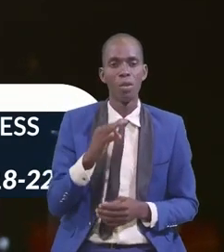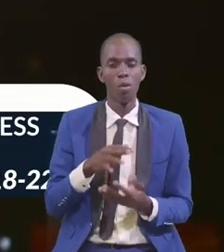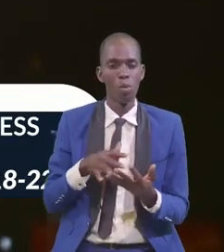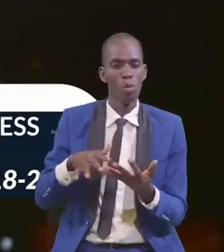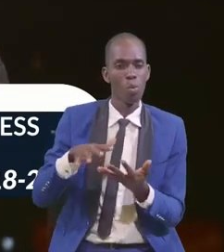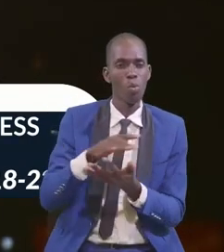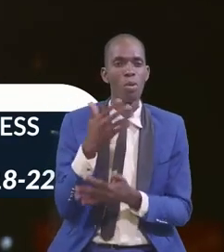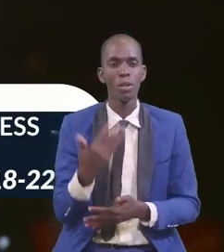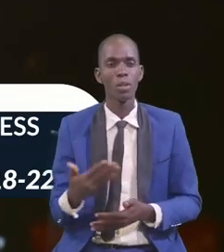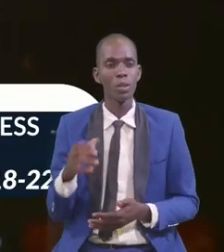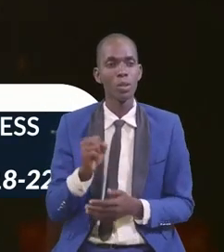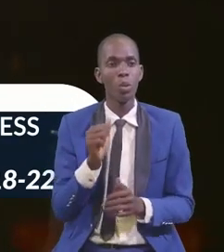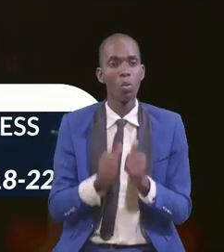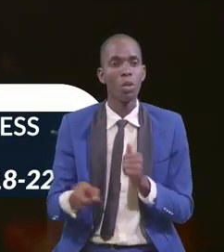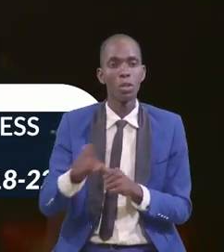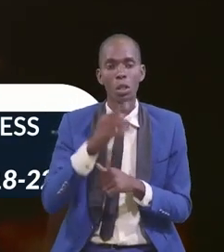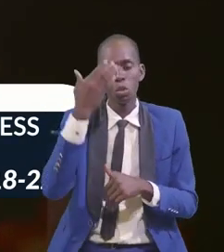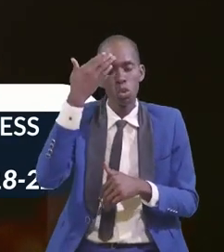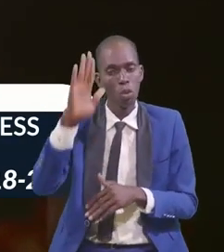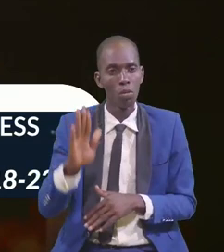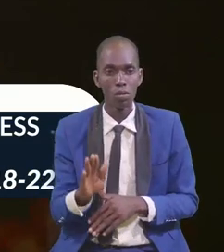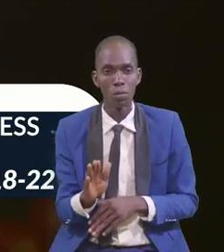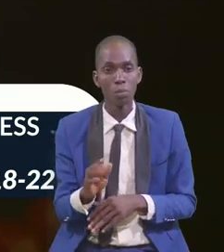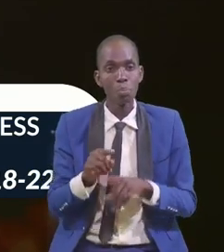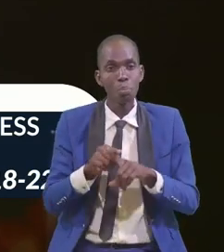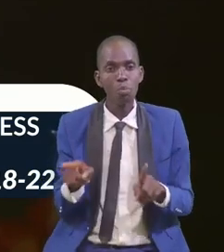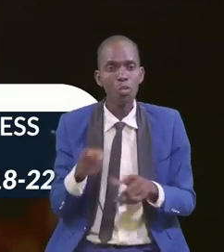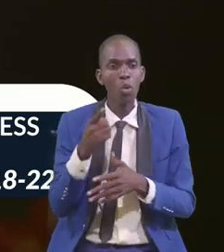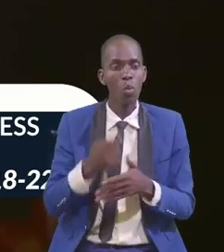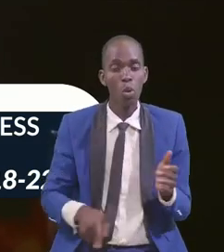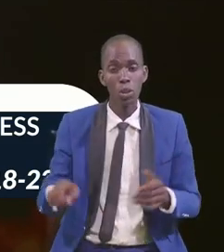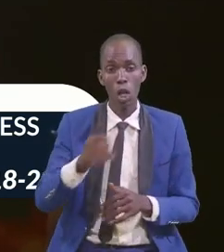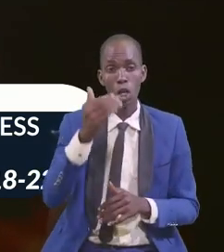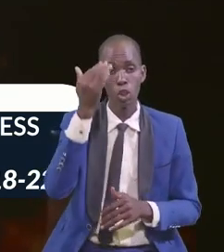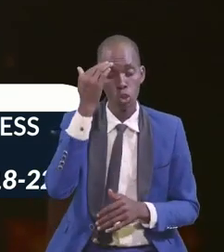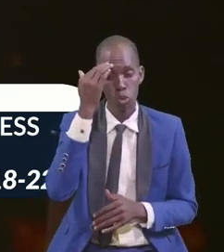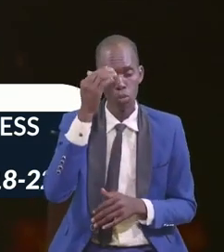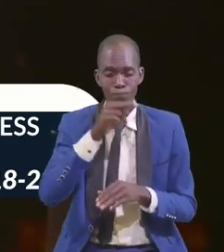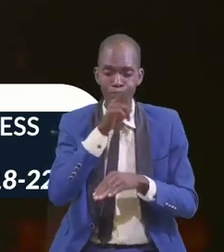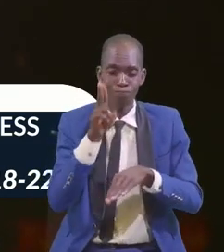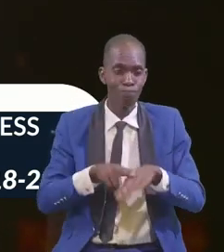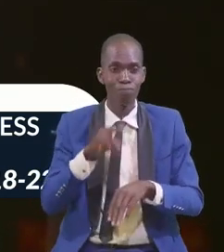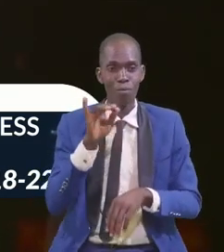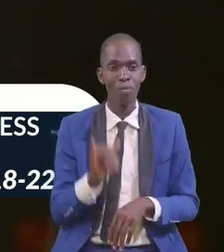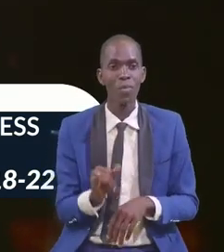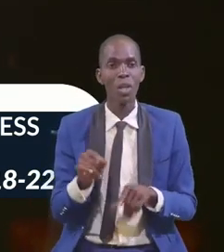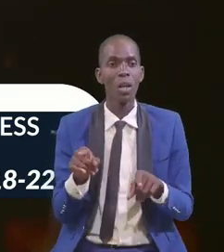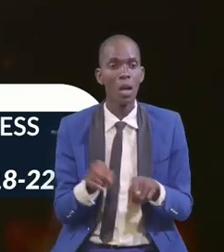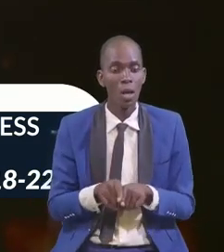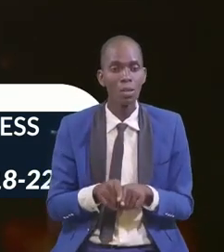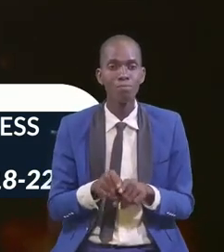things which they know not, but what they know naturally as